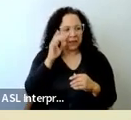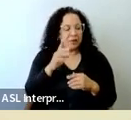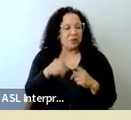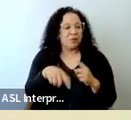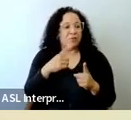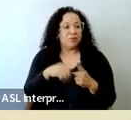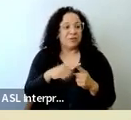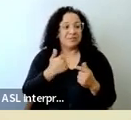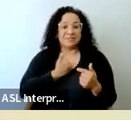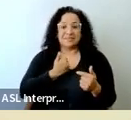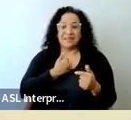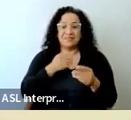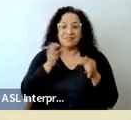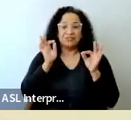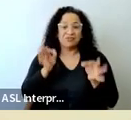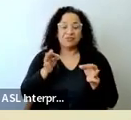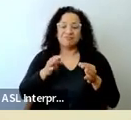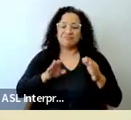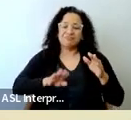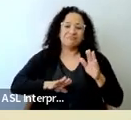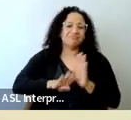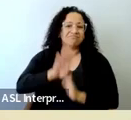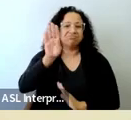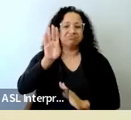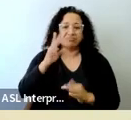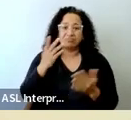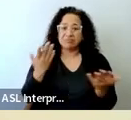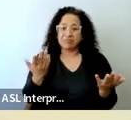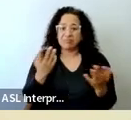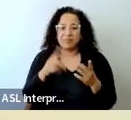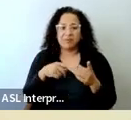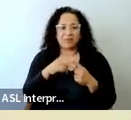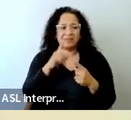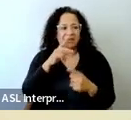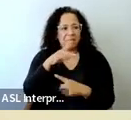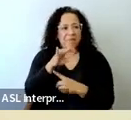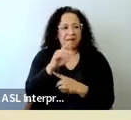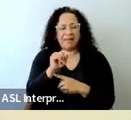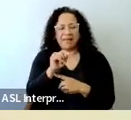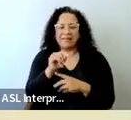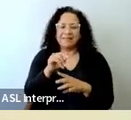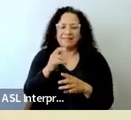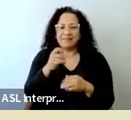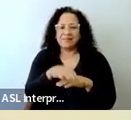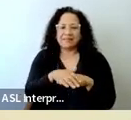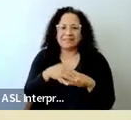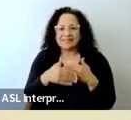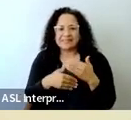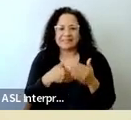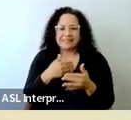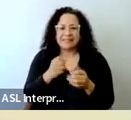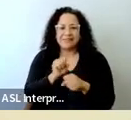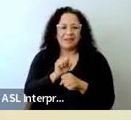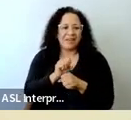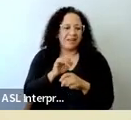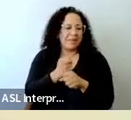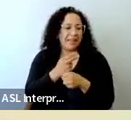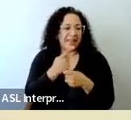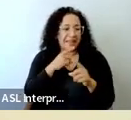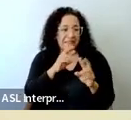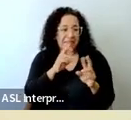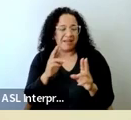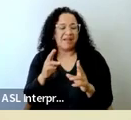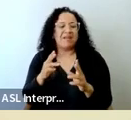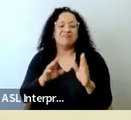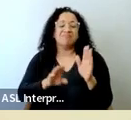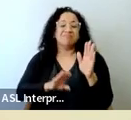When did self-determination really take off? Because that pilot was just kind of puttering along and we were working hard and trying to make it happen. You know when it